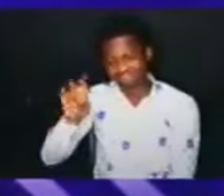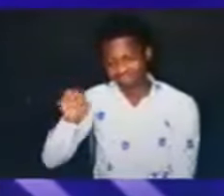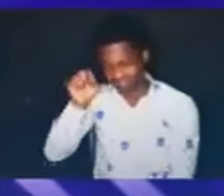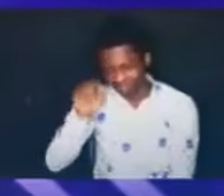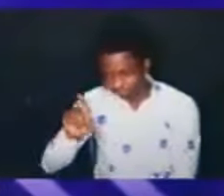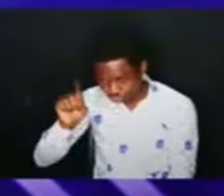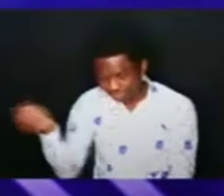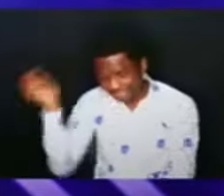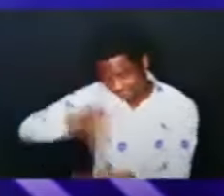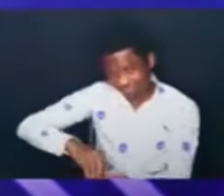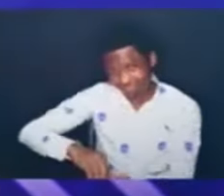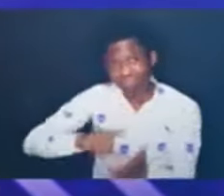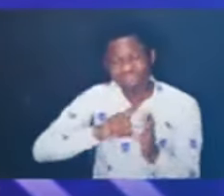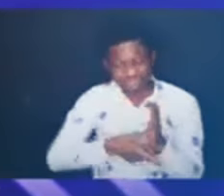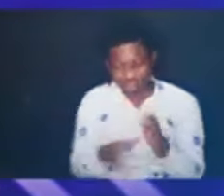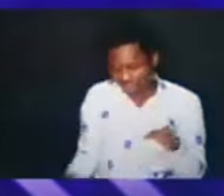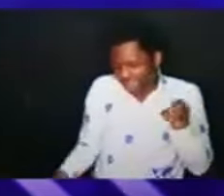again, and then we'll add